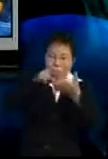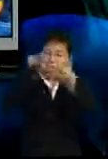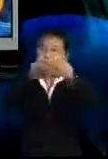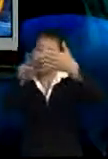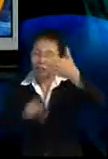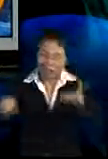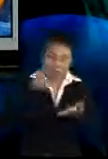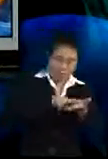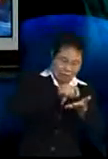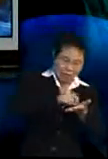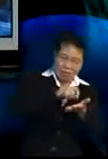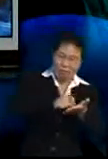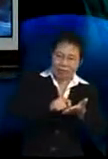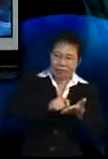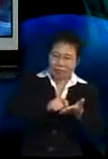table.